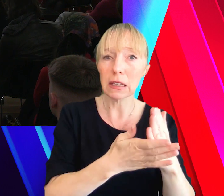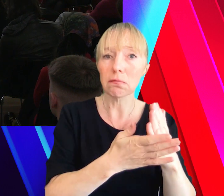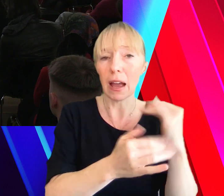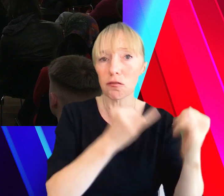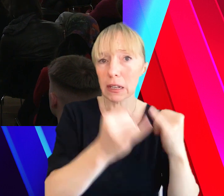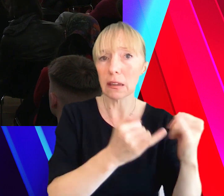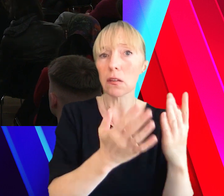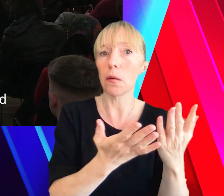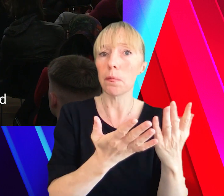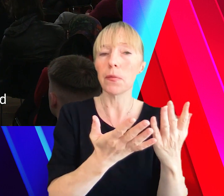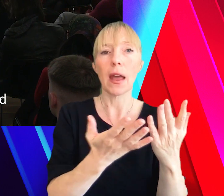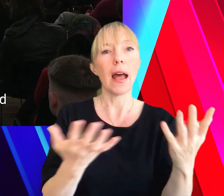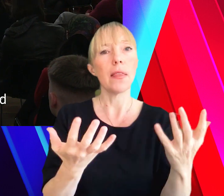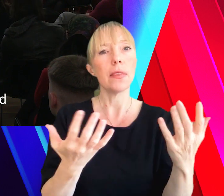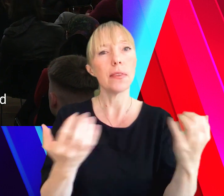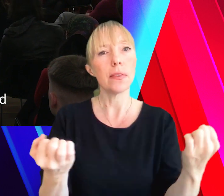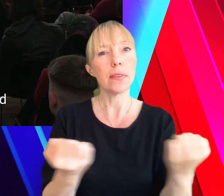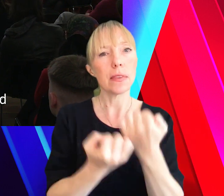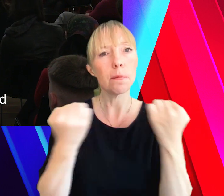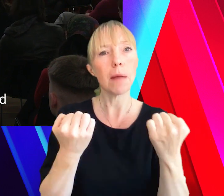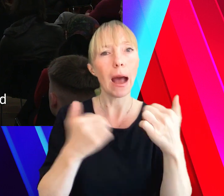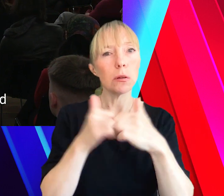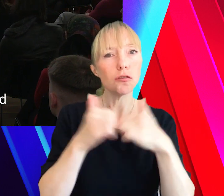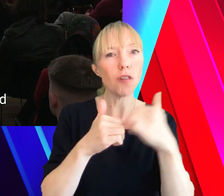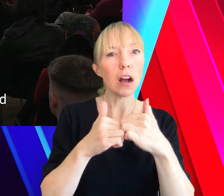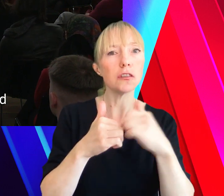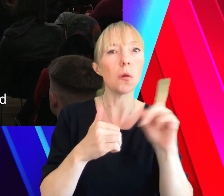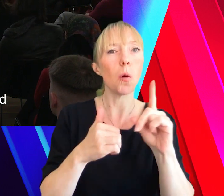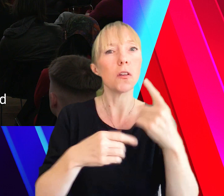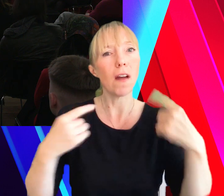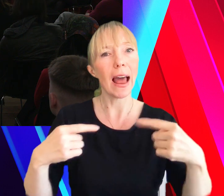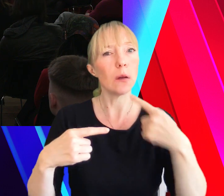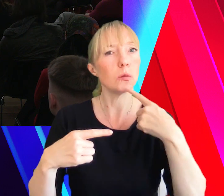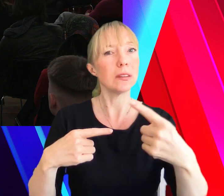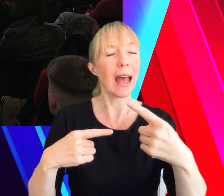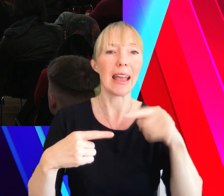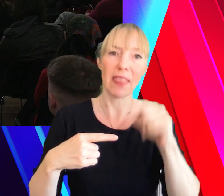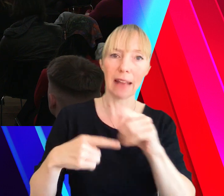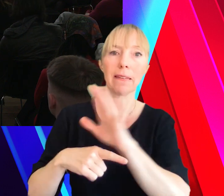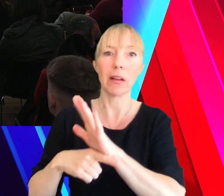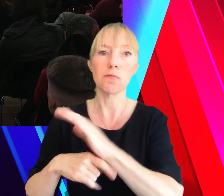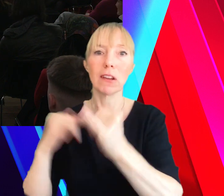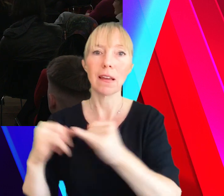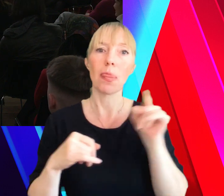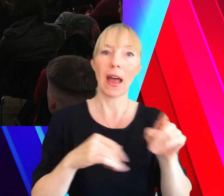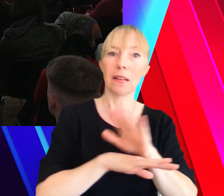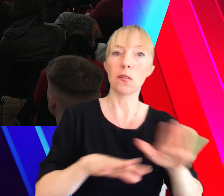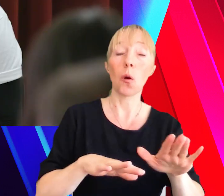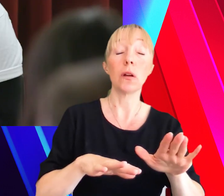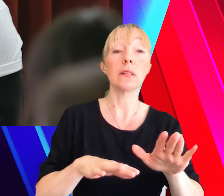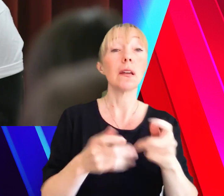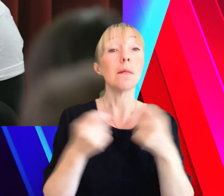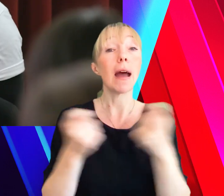criticism, and the power structures that exist around what we're allowed to call actual film criticism, cultural engagement, all of that